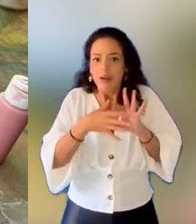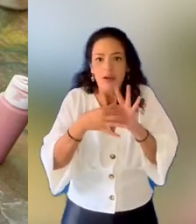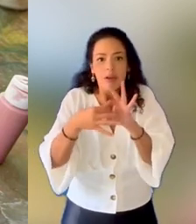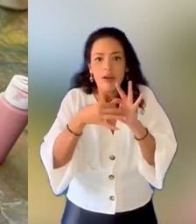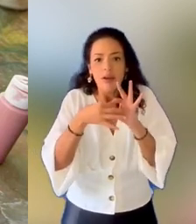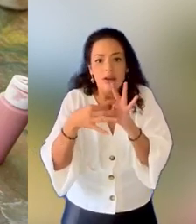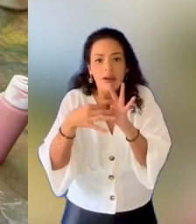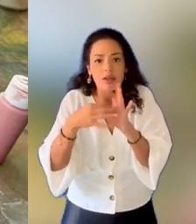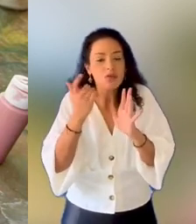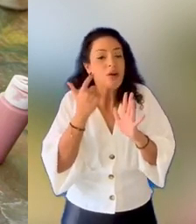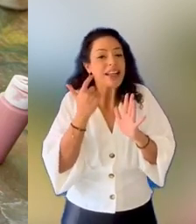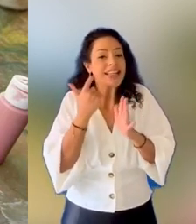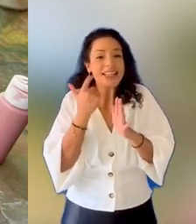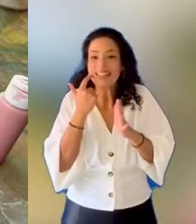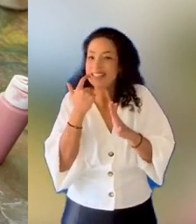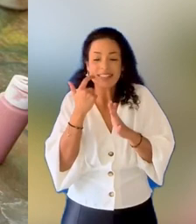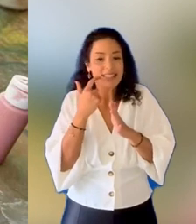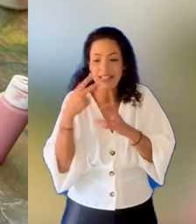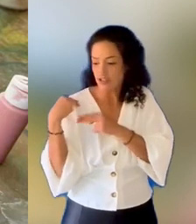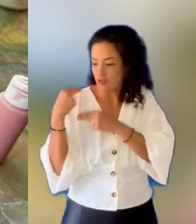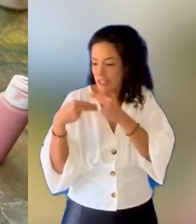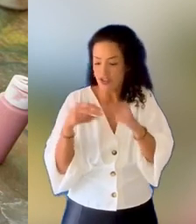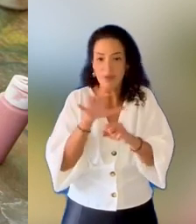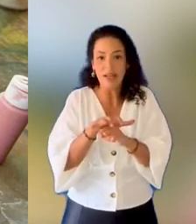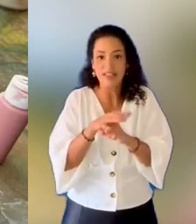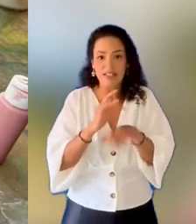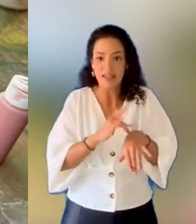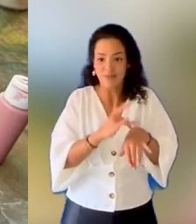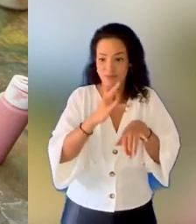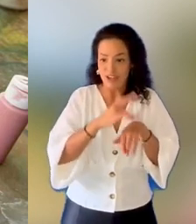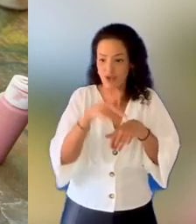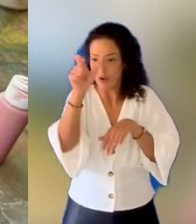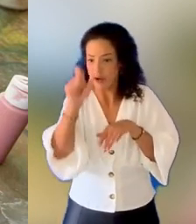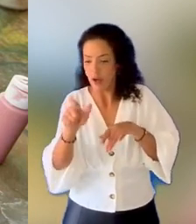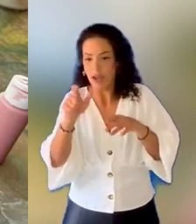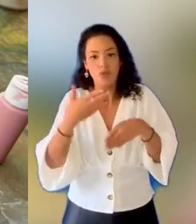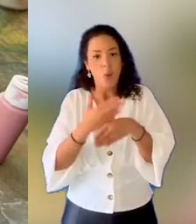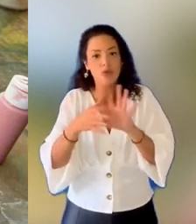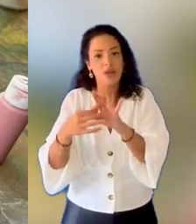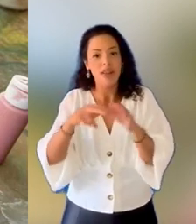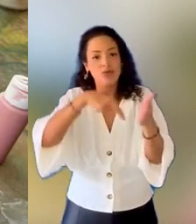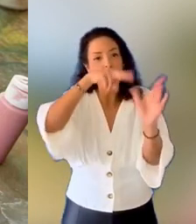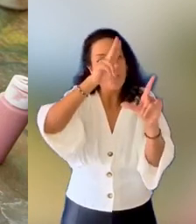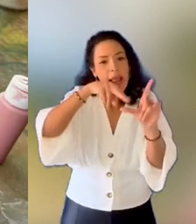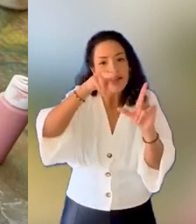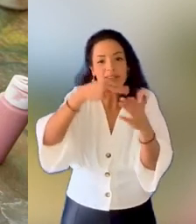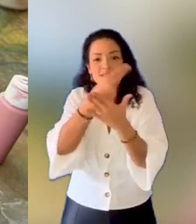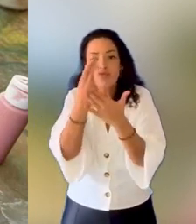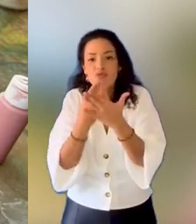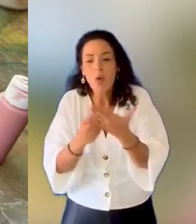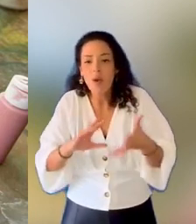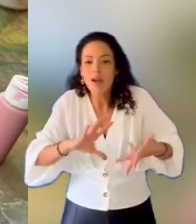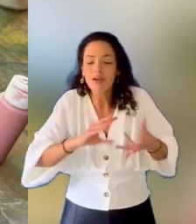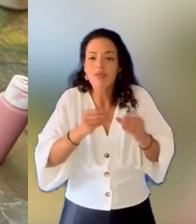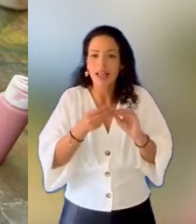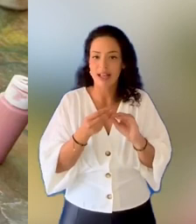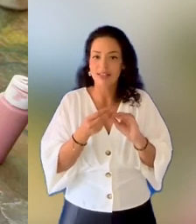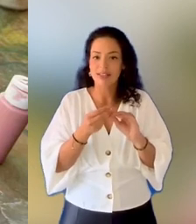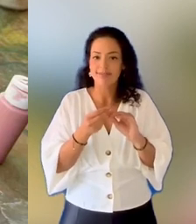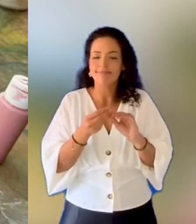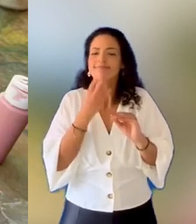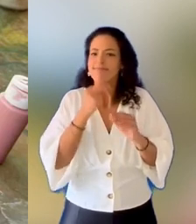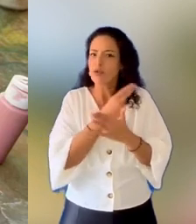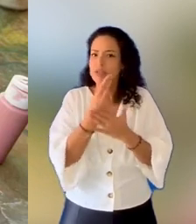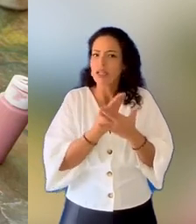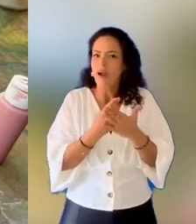easily available in traditional settings as practitioner and client work together to paint, draw, and create. Furthermore, engaging in art